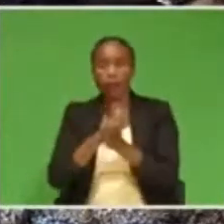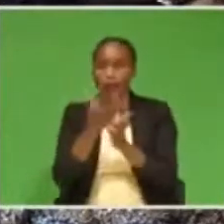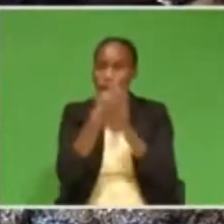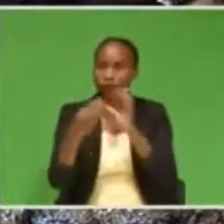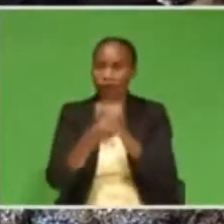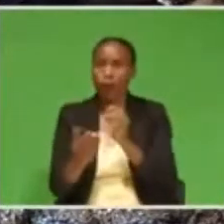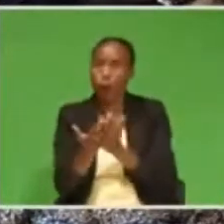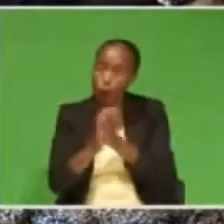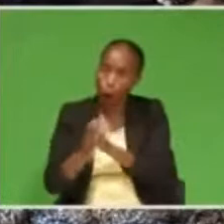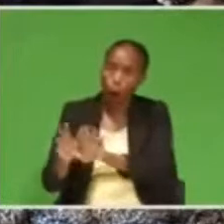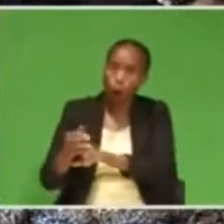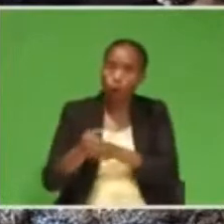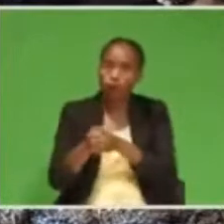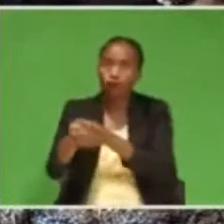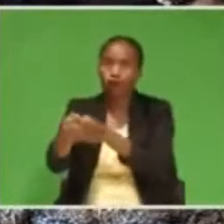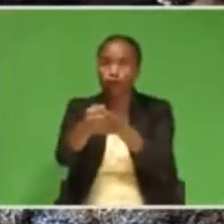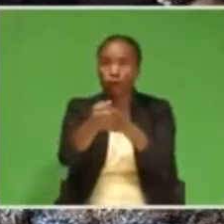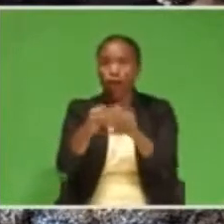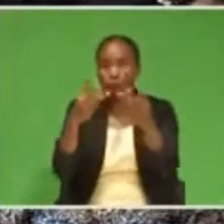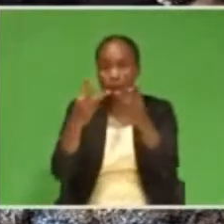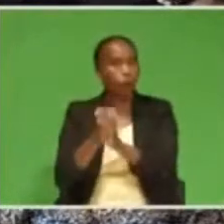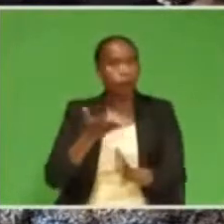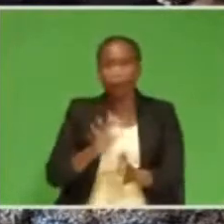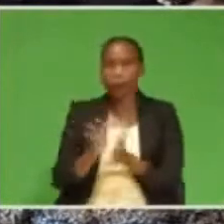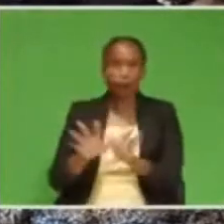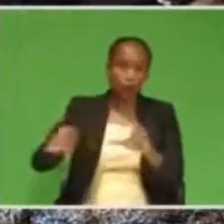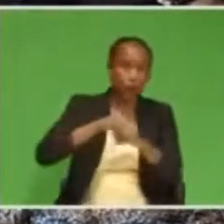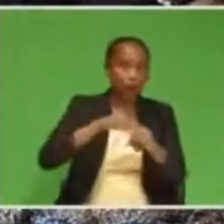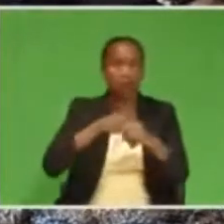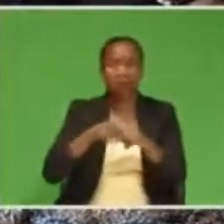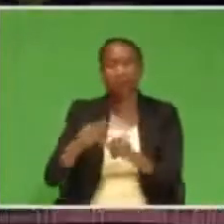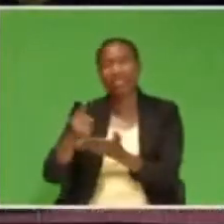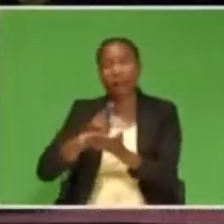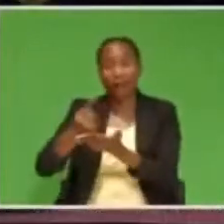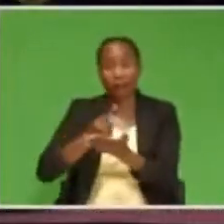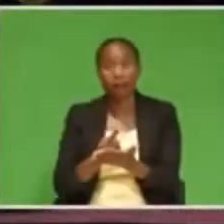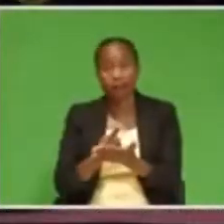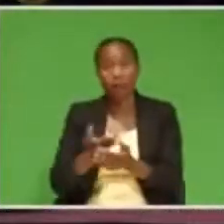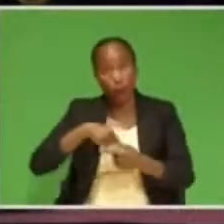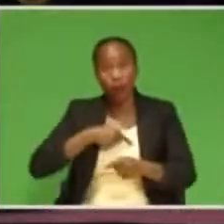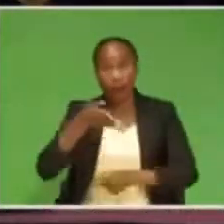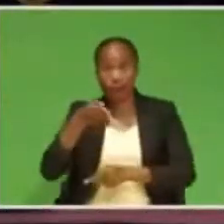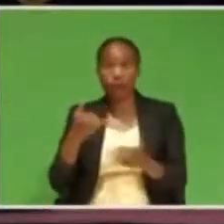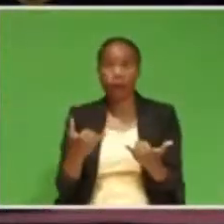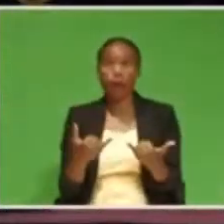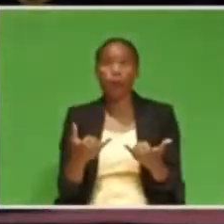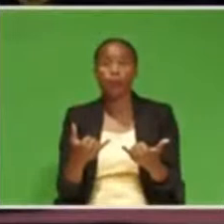out people who do not want to be part of the debate. That is where we are now.